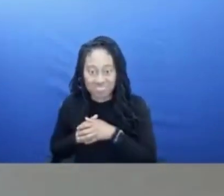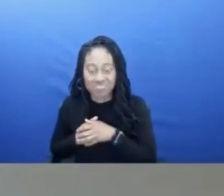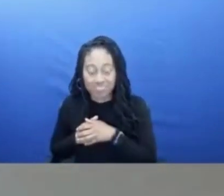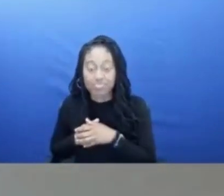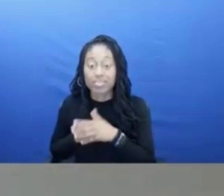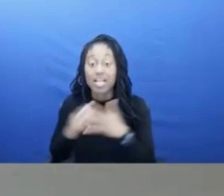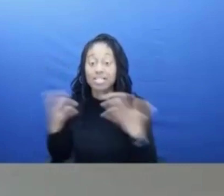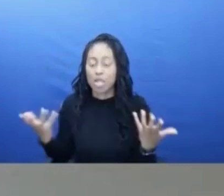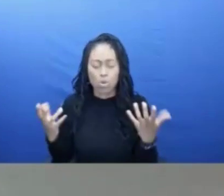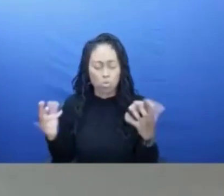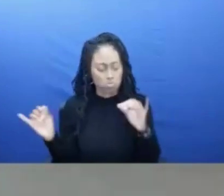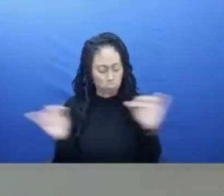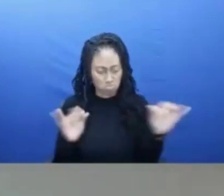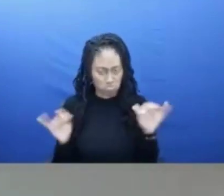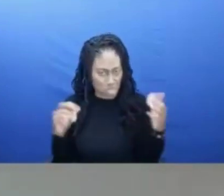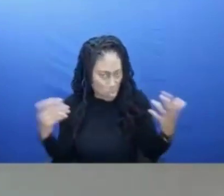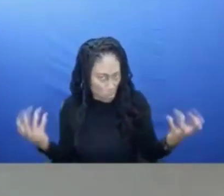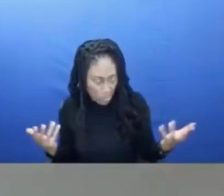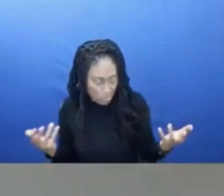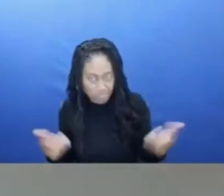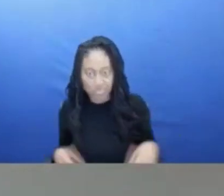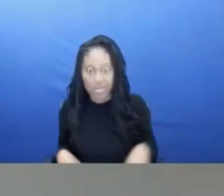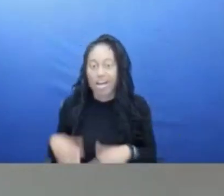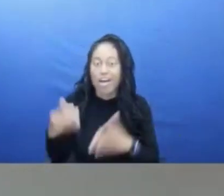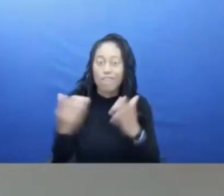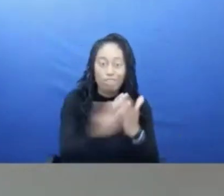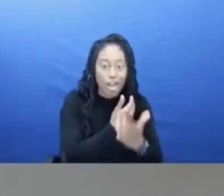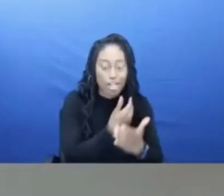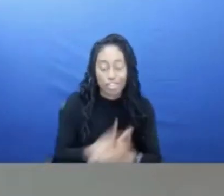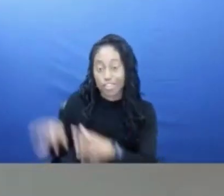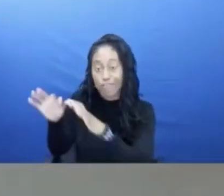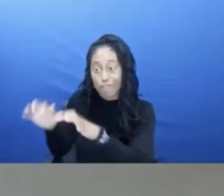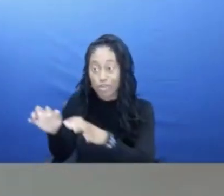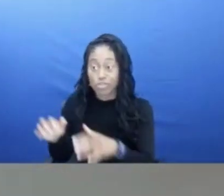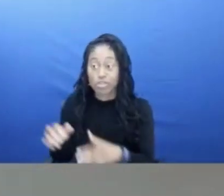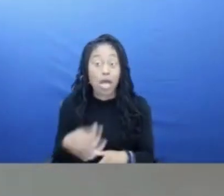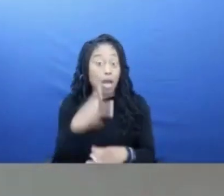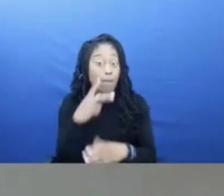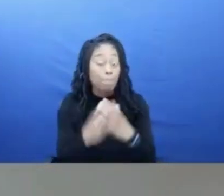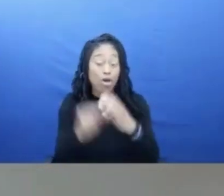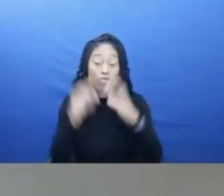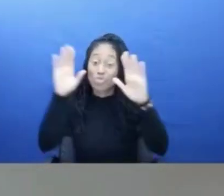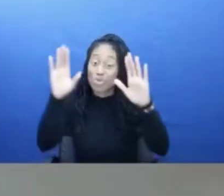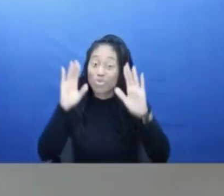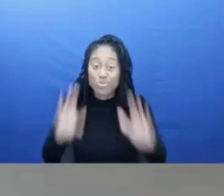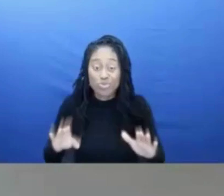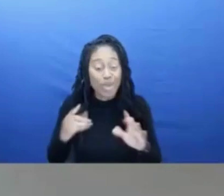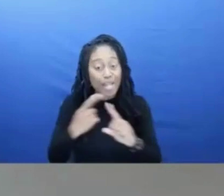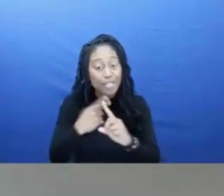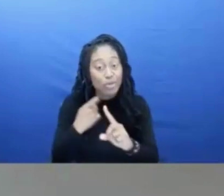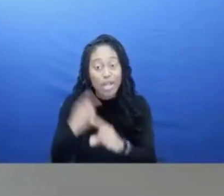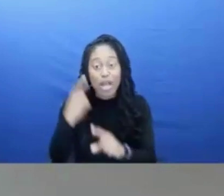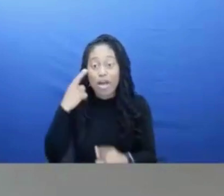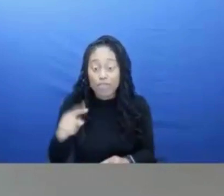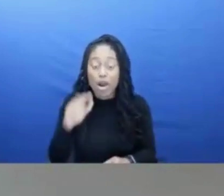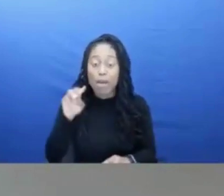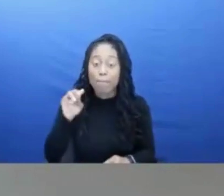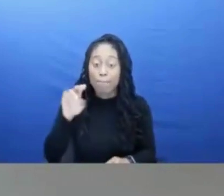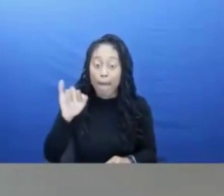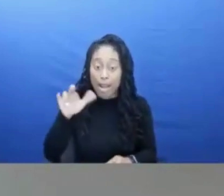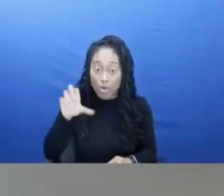Let's talk about how they're similar. So fresh and frozen fruits and vegetables both are great sources of